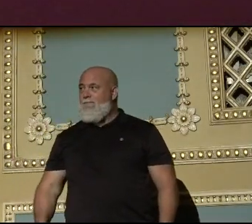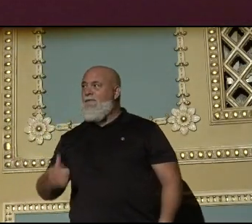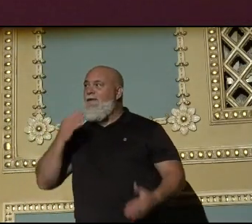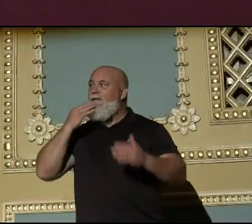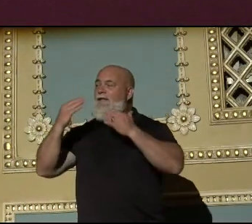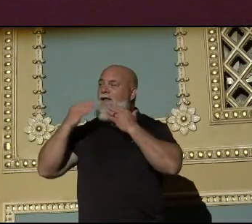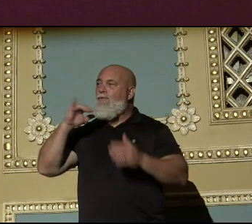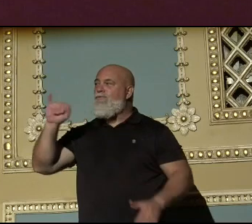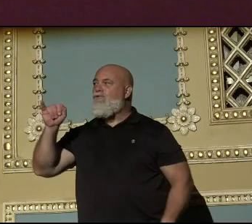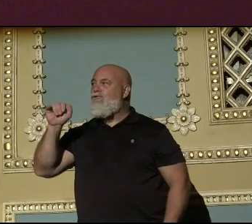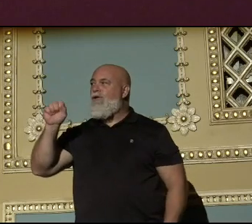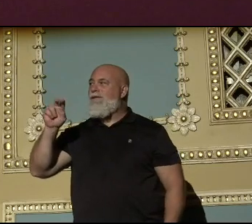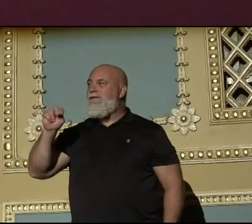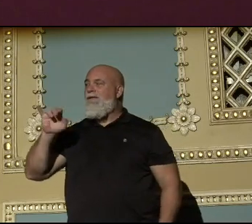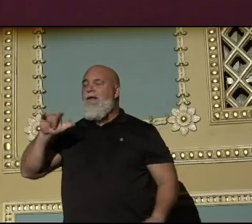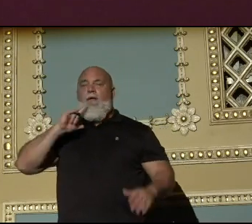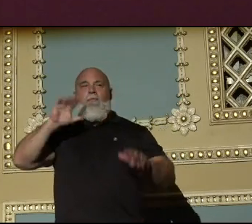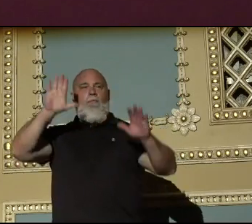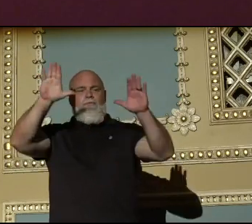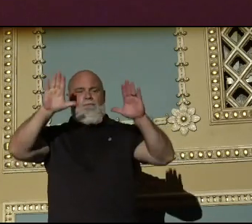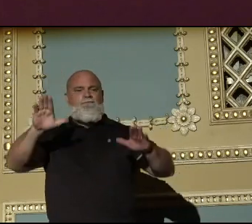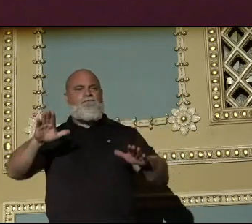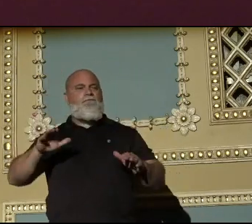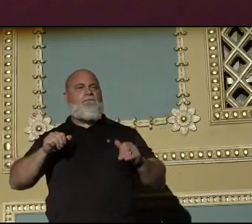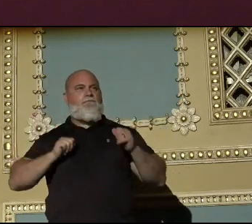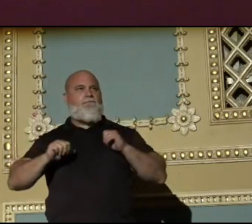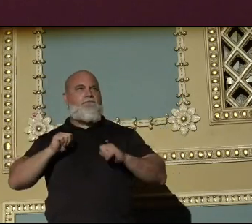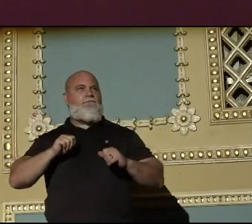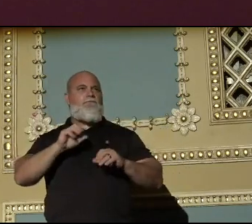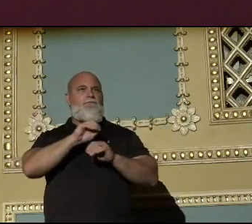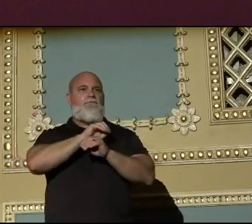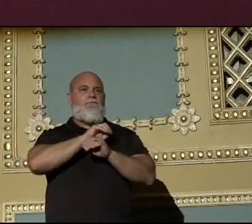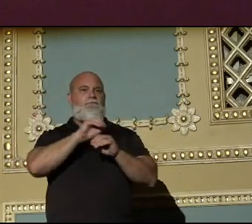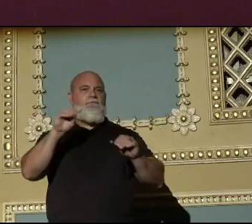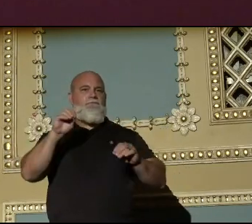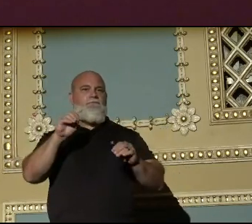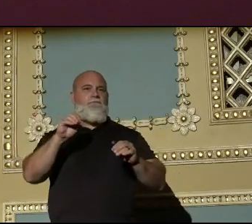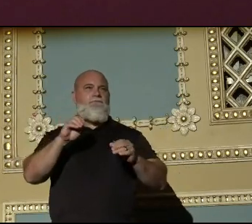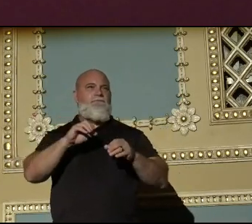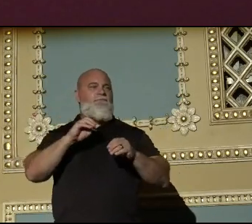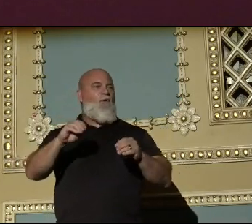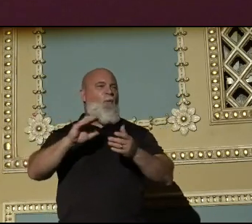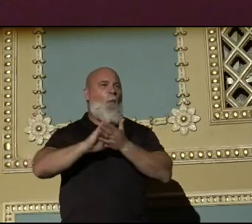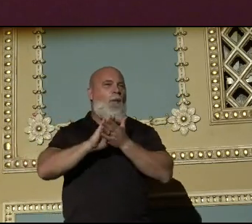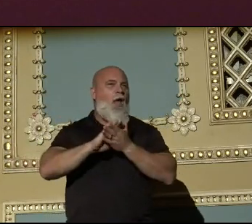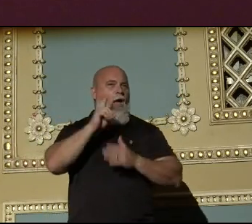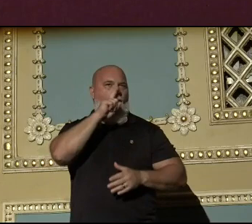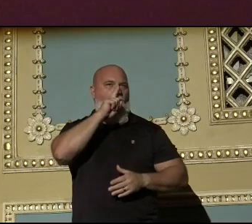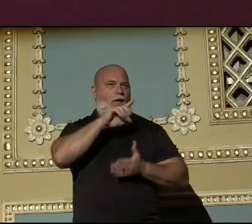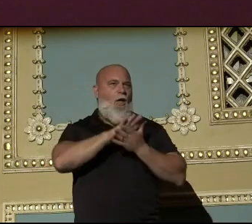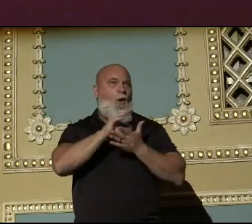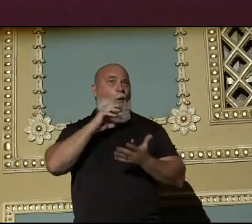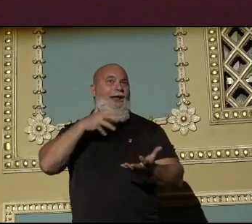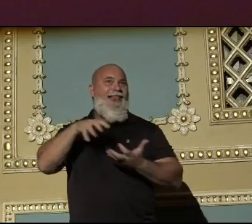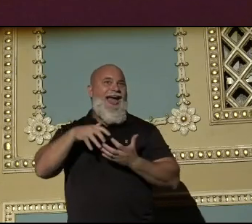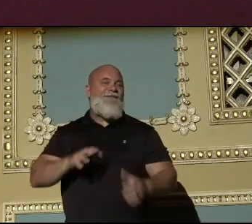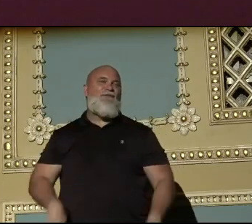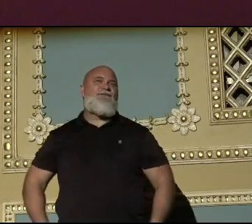Thank you, Jason. That was a fantastic performance with hardly any canned applause or laughter.